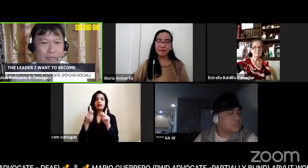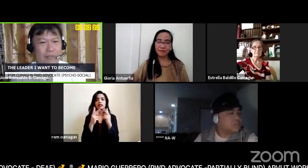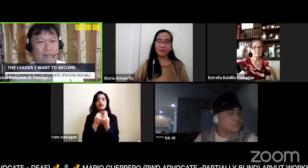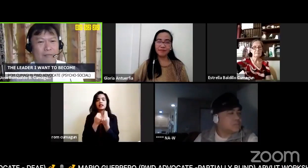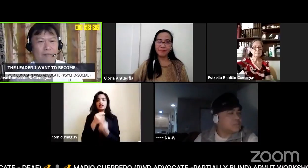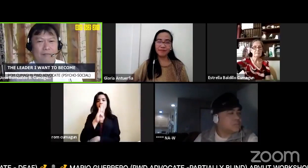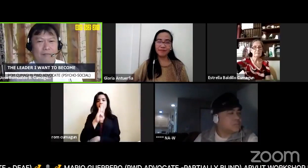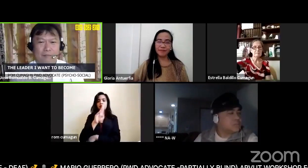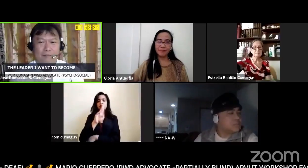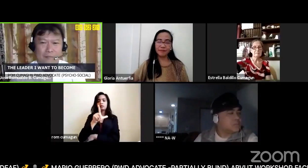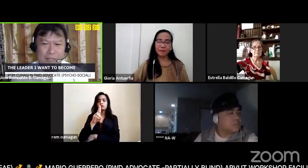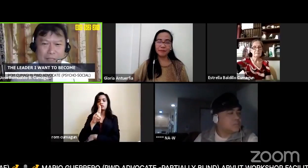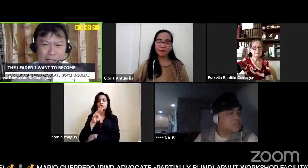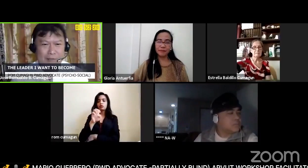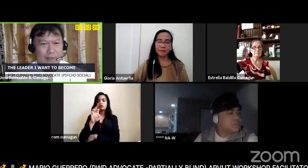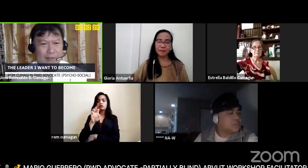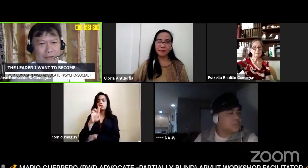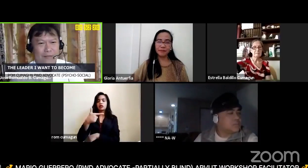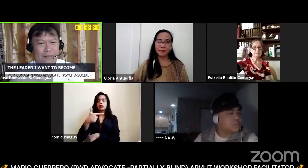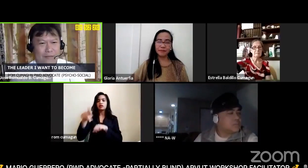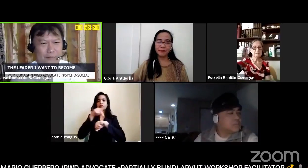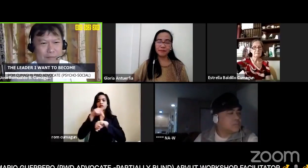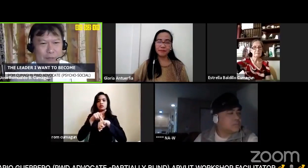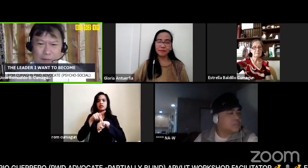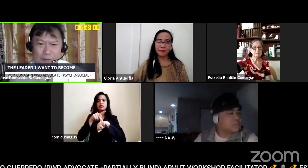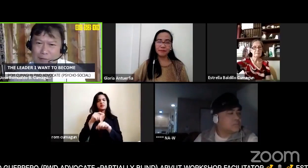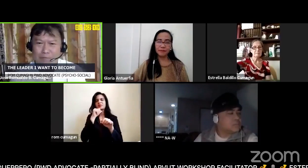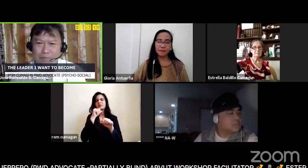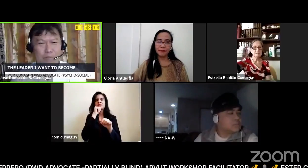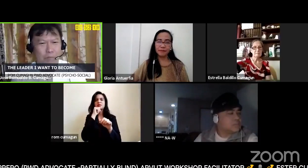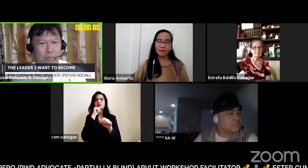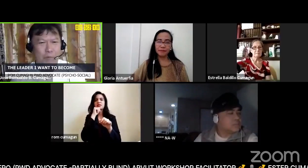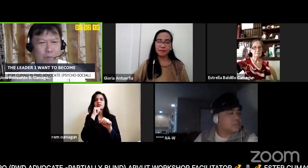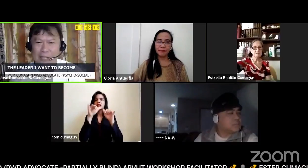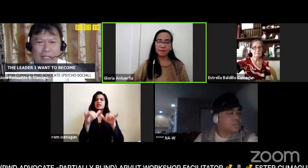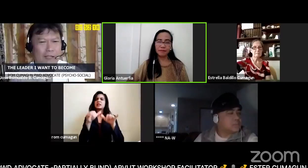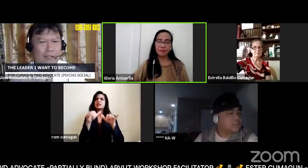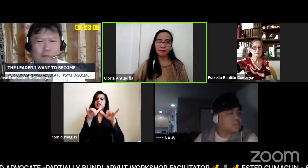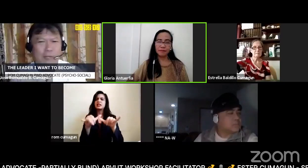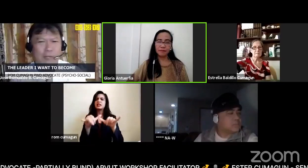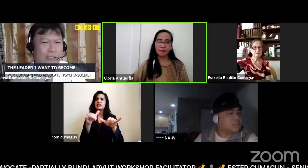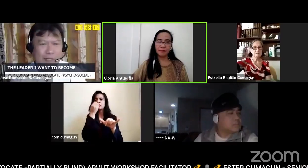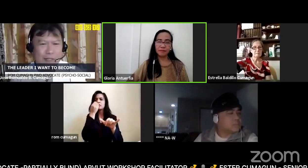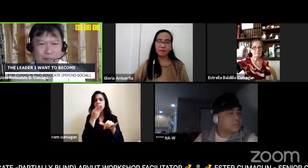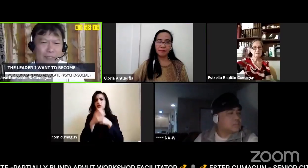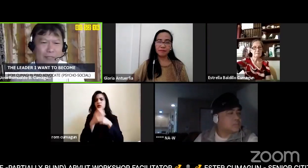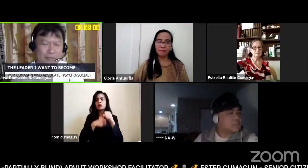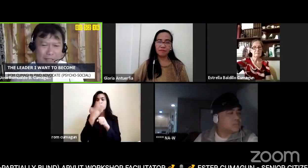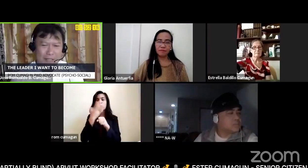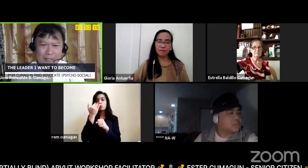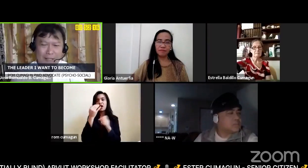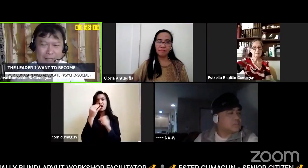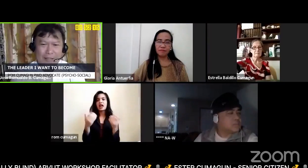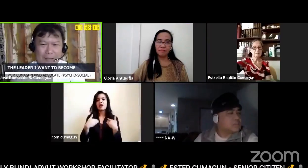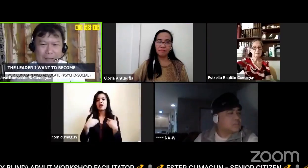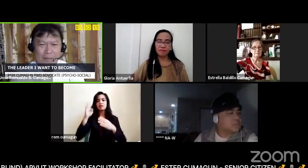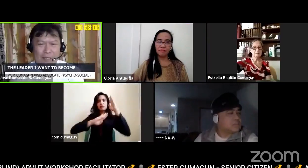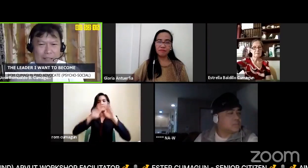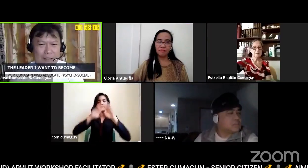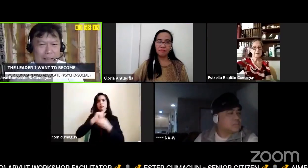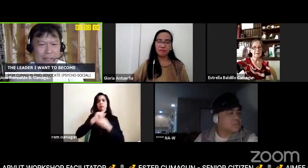TV Philippines. Didn't last long for some political office politics problems.